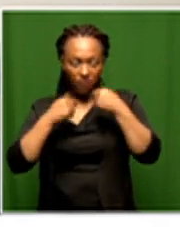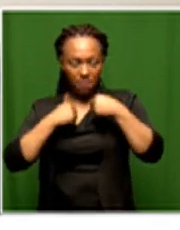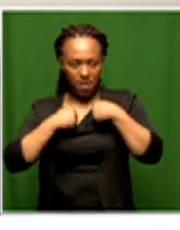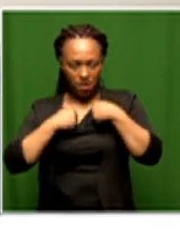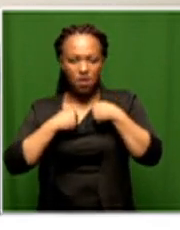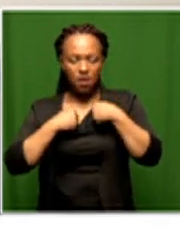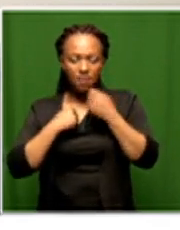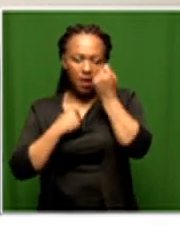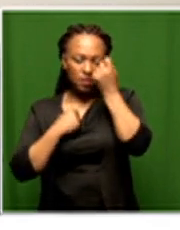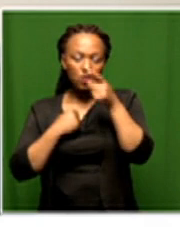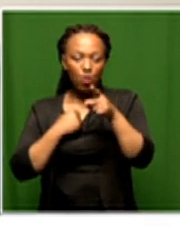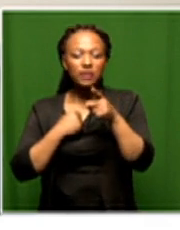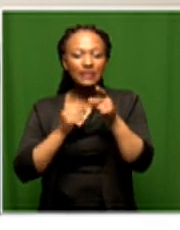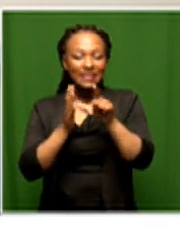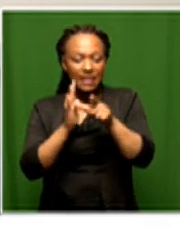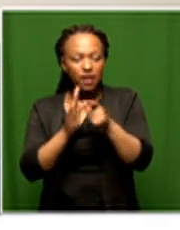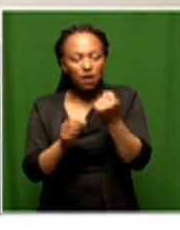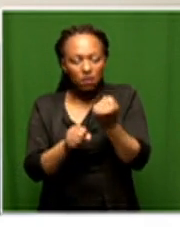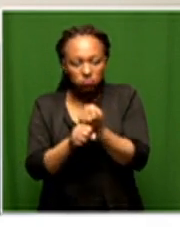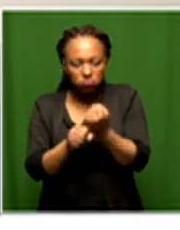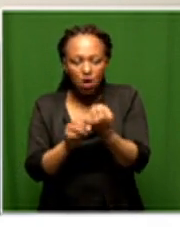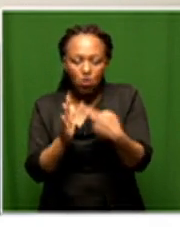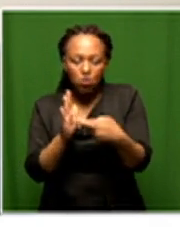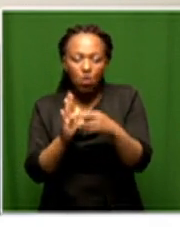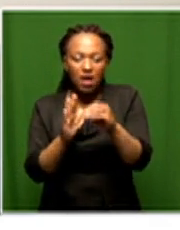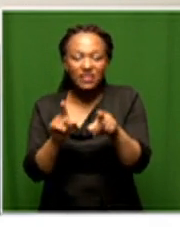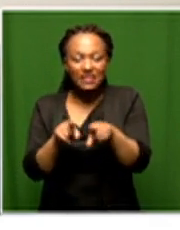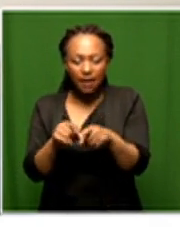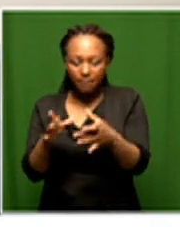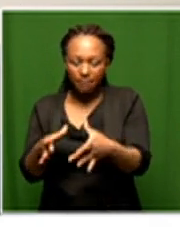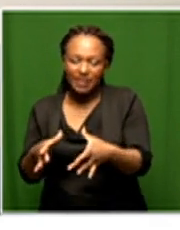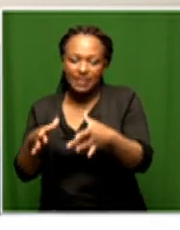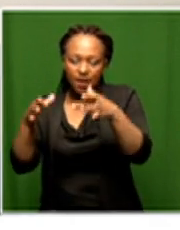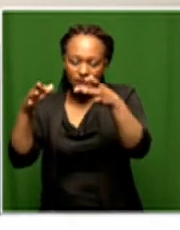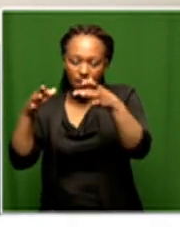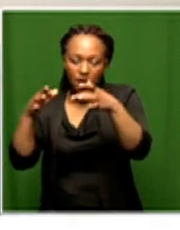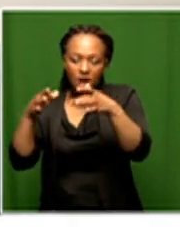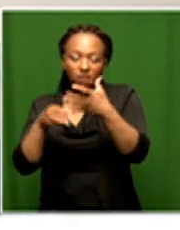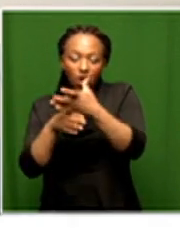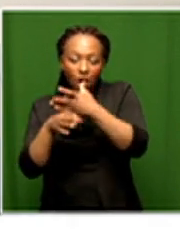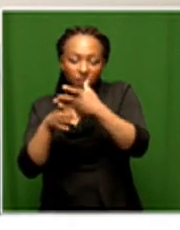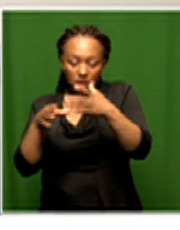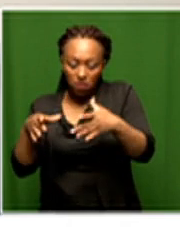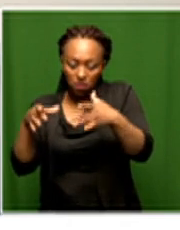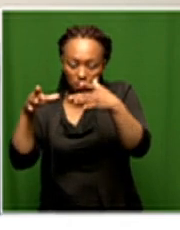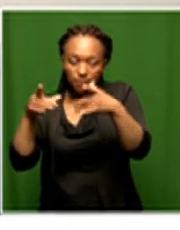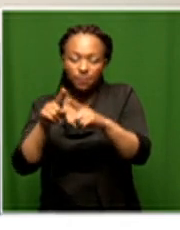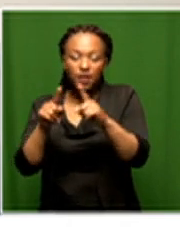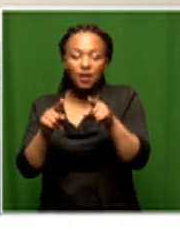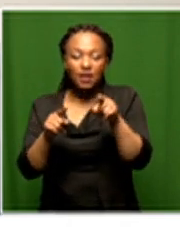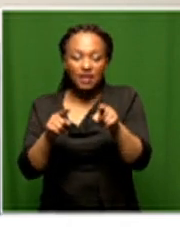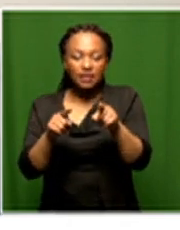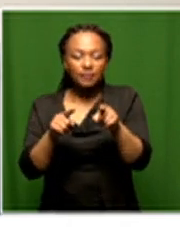that design is there to serve a function. And it's similar with the tin design, it's not only just the product, but now it's like a piece